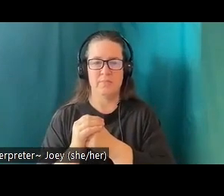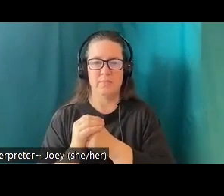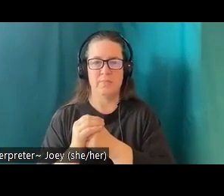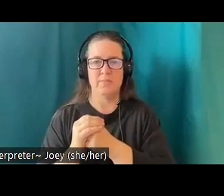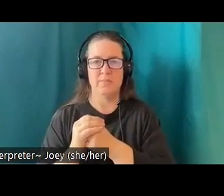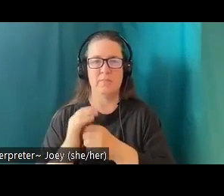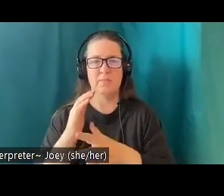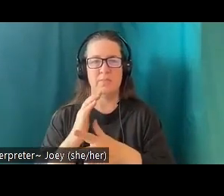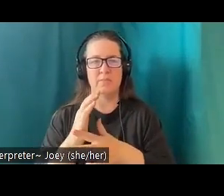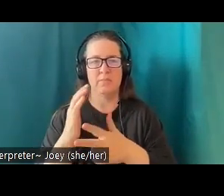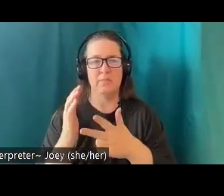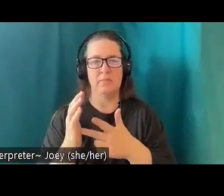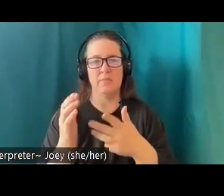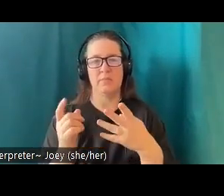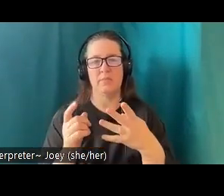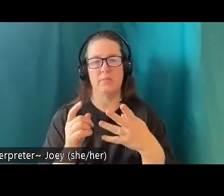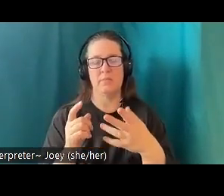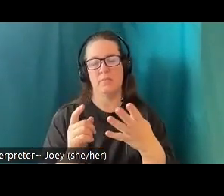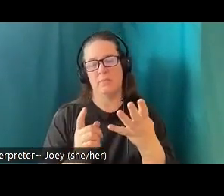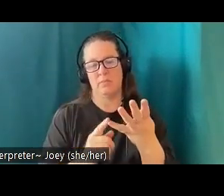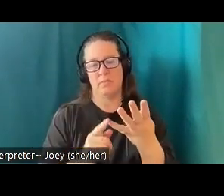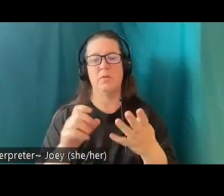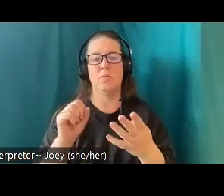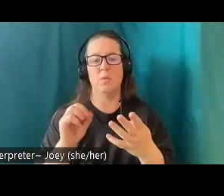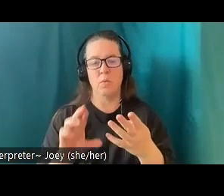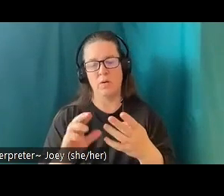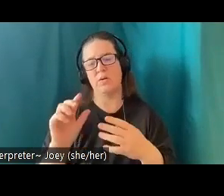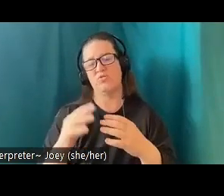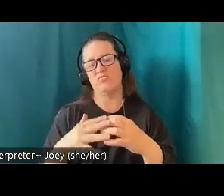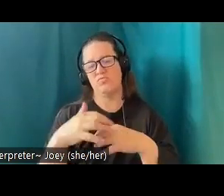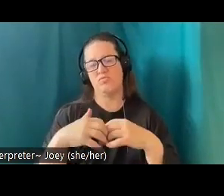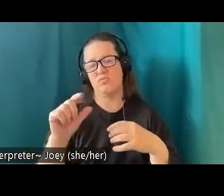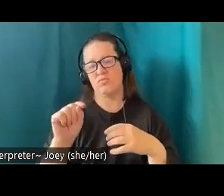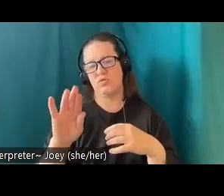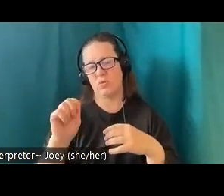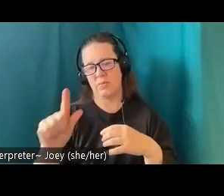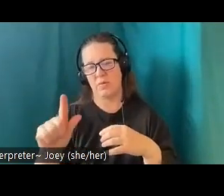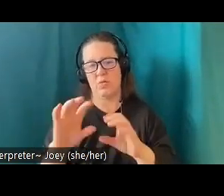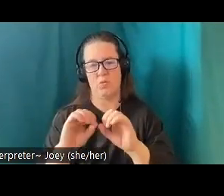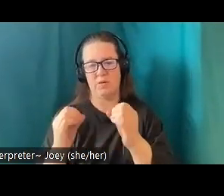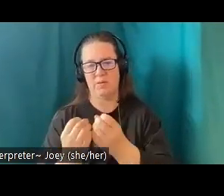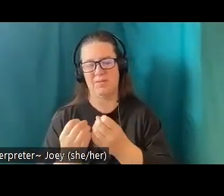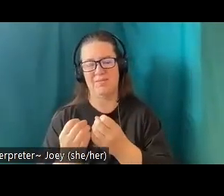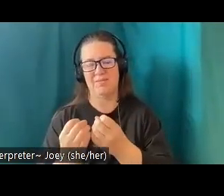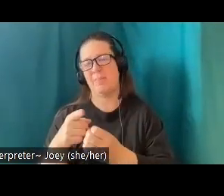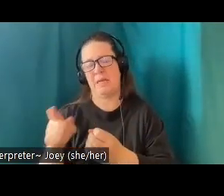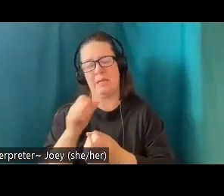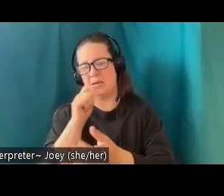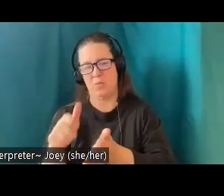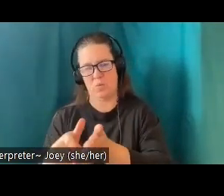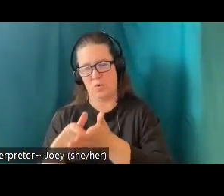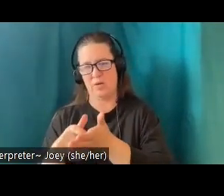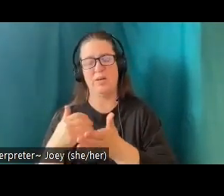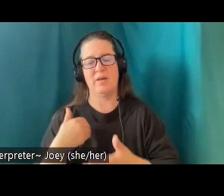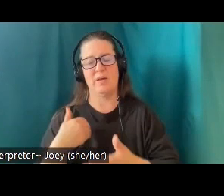or be a tribal organization. We've included tribal organizations here because they're not required to have 501c3 status from the